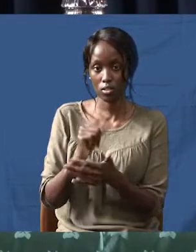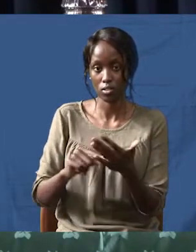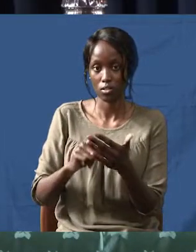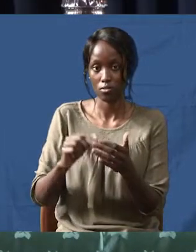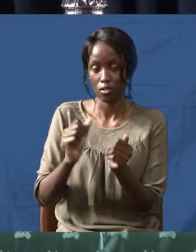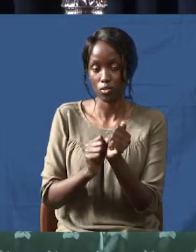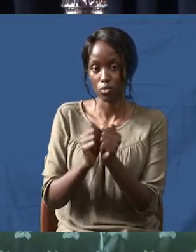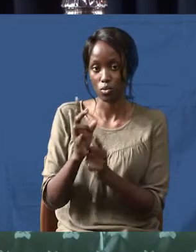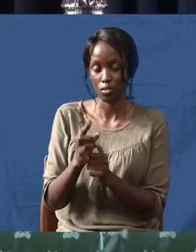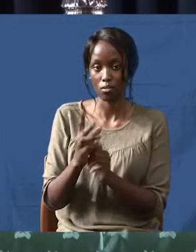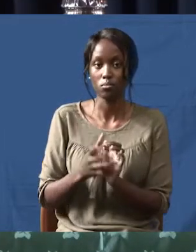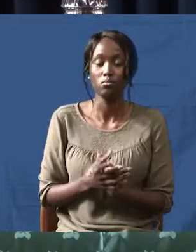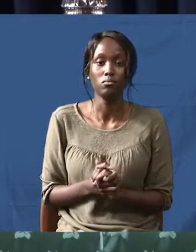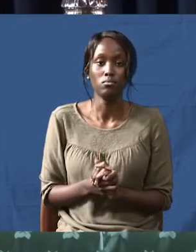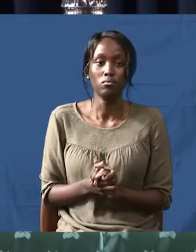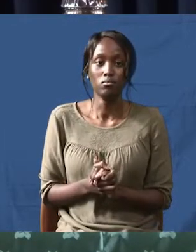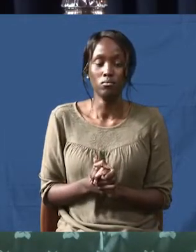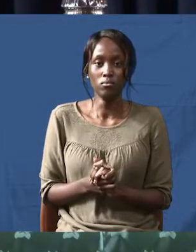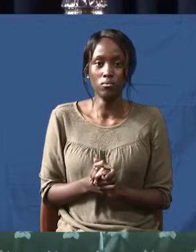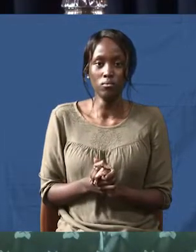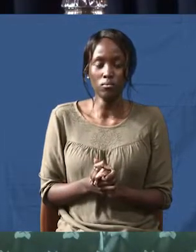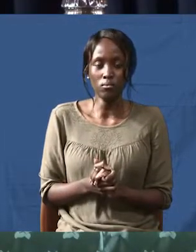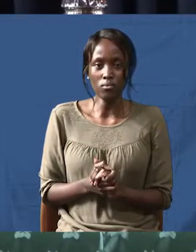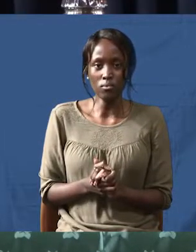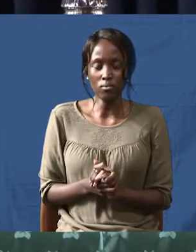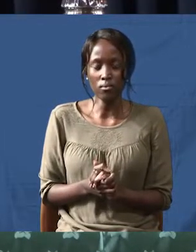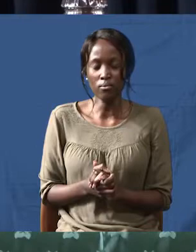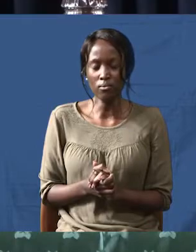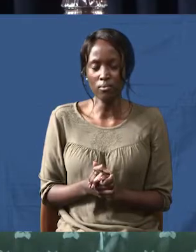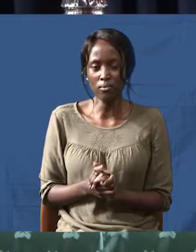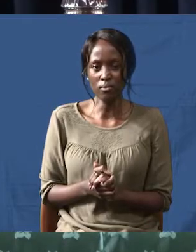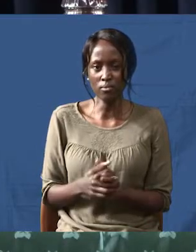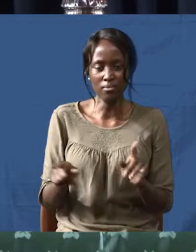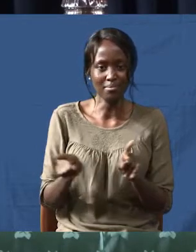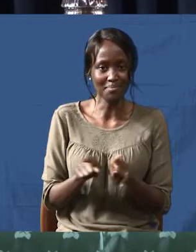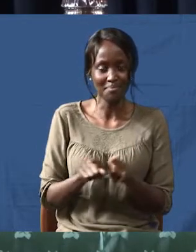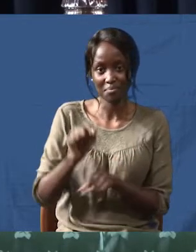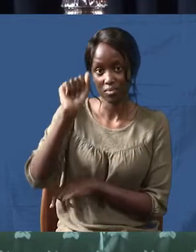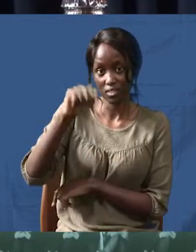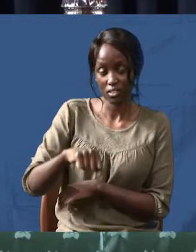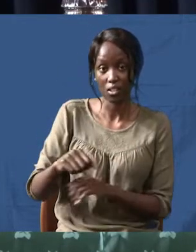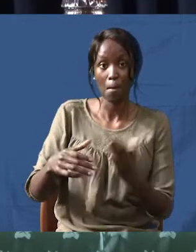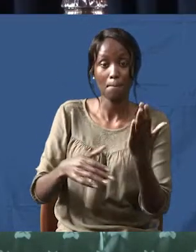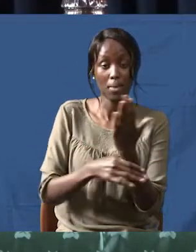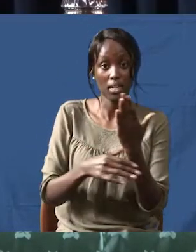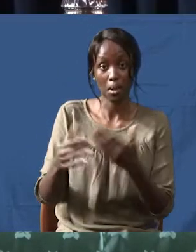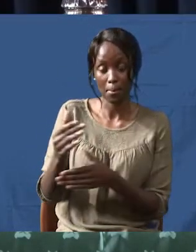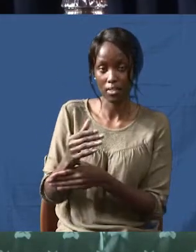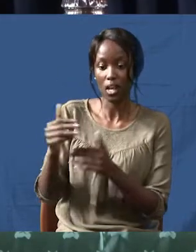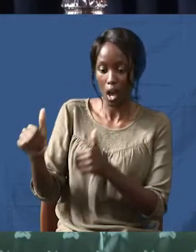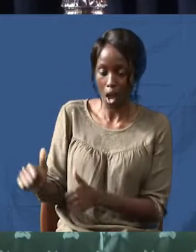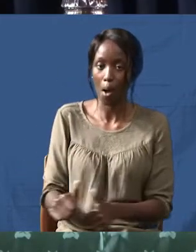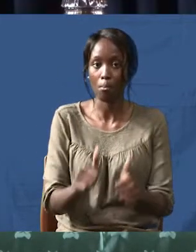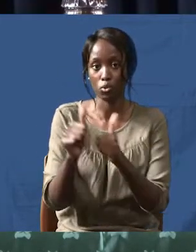verse 12. And was he one of the apostles? Yes. Barnabas was considered an